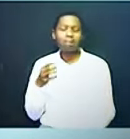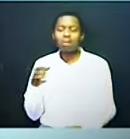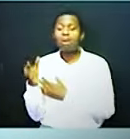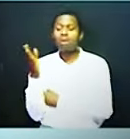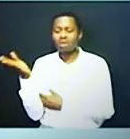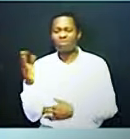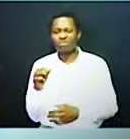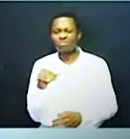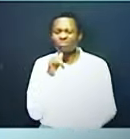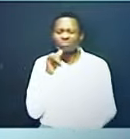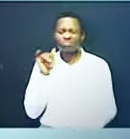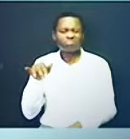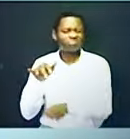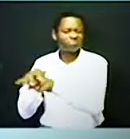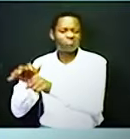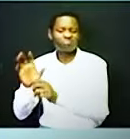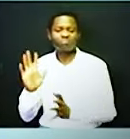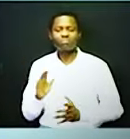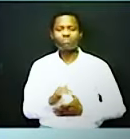common.